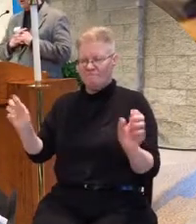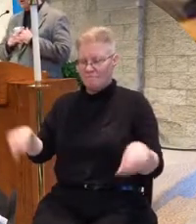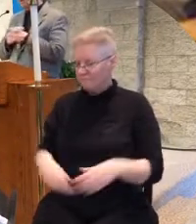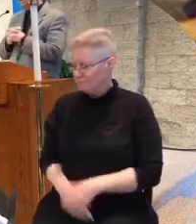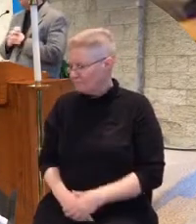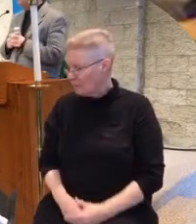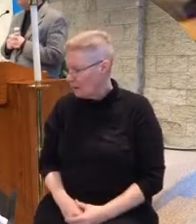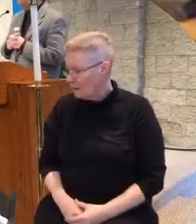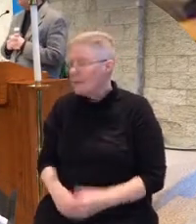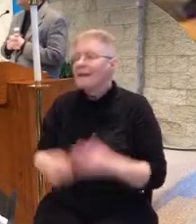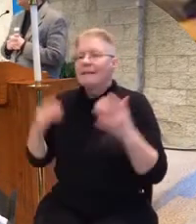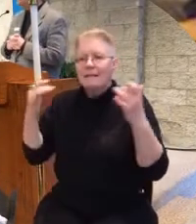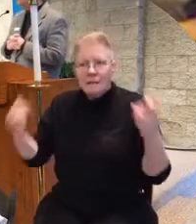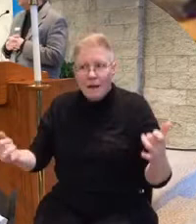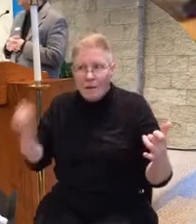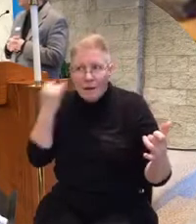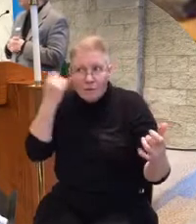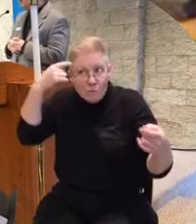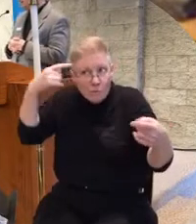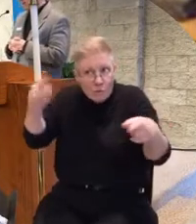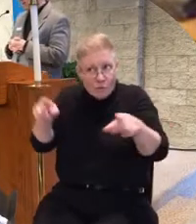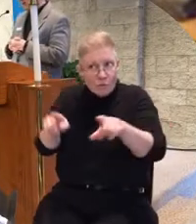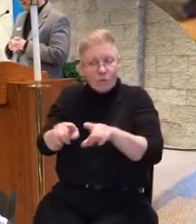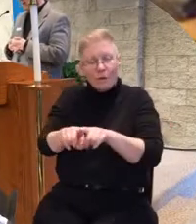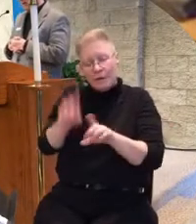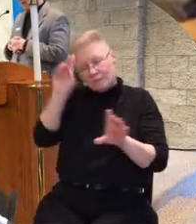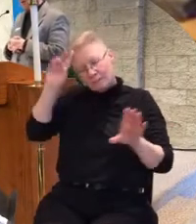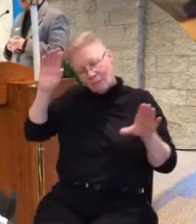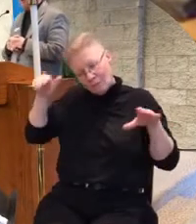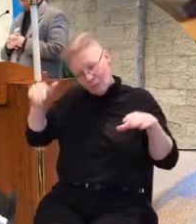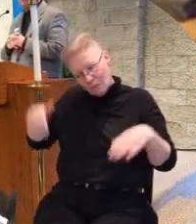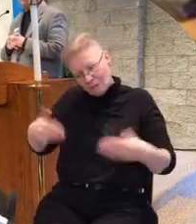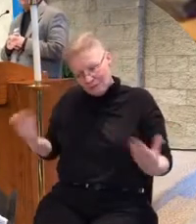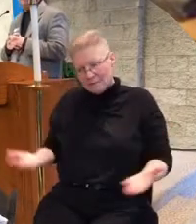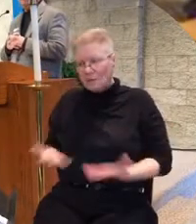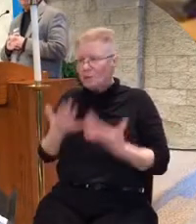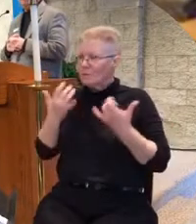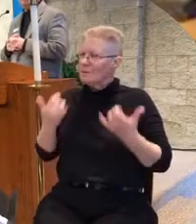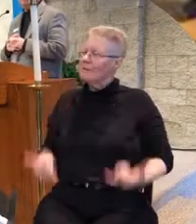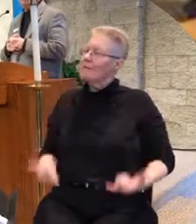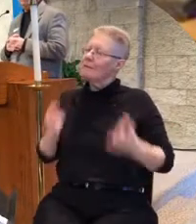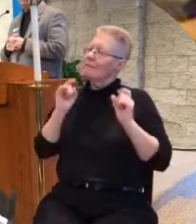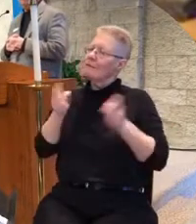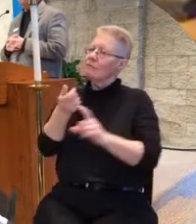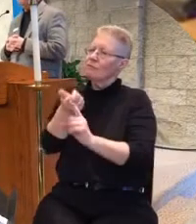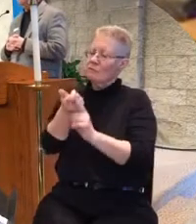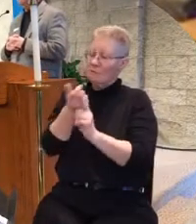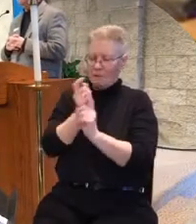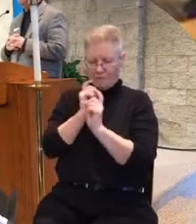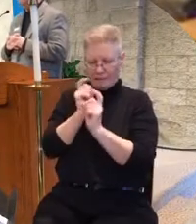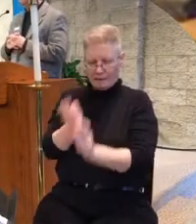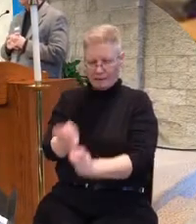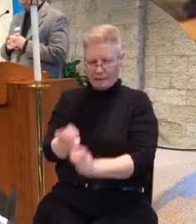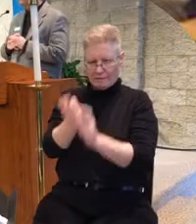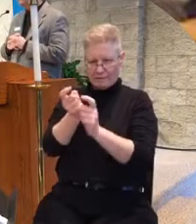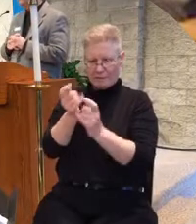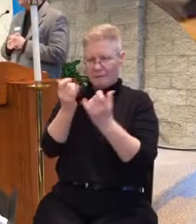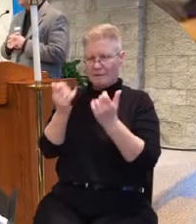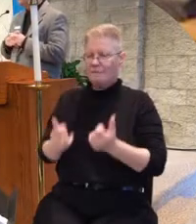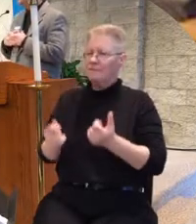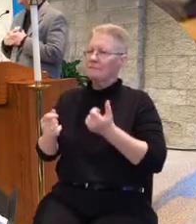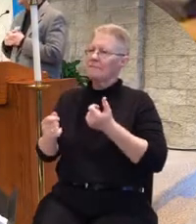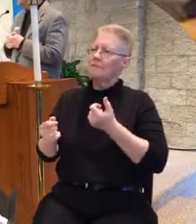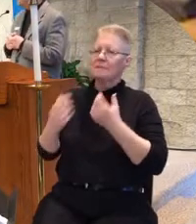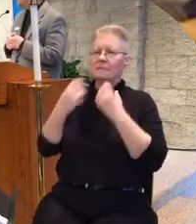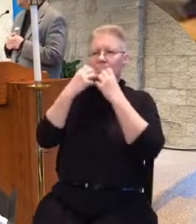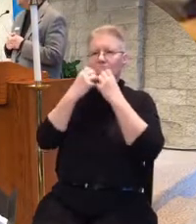mind, please be here and be now. Give yourself the gift of this sacred honor,